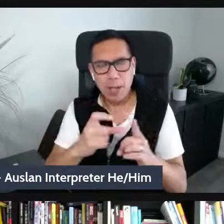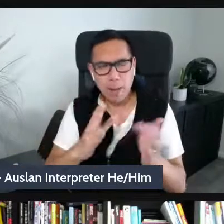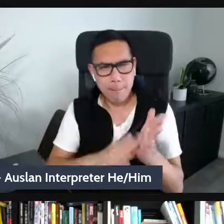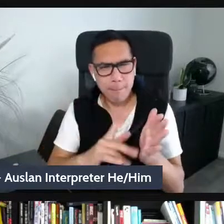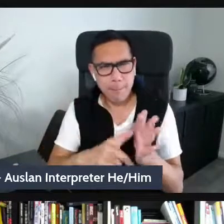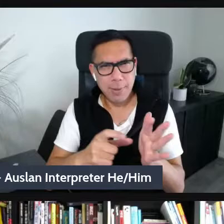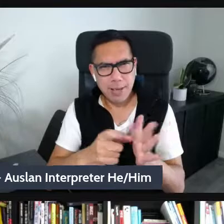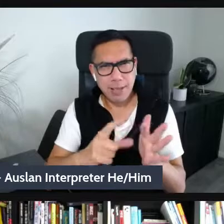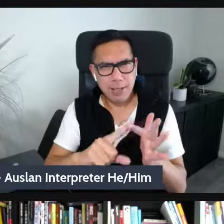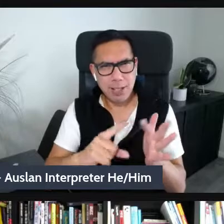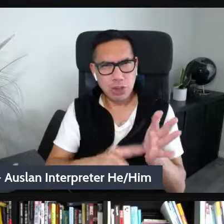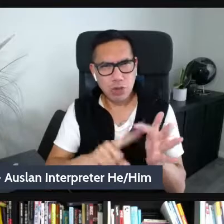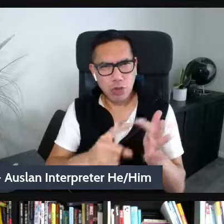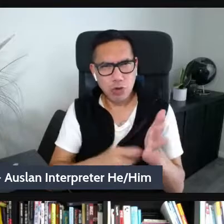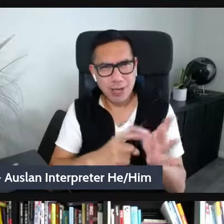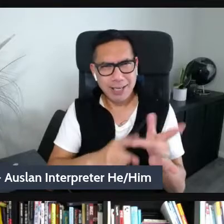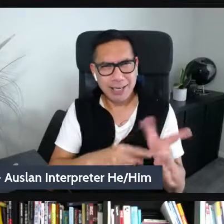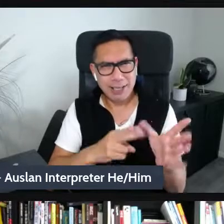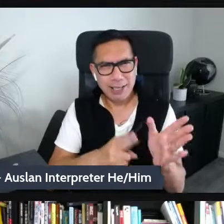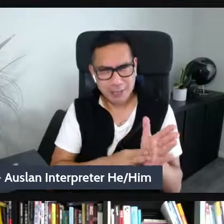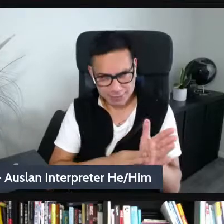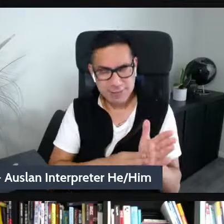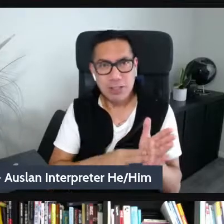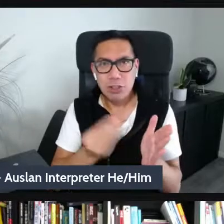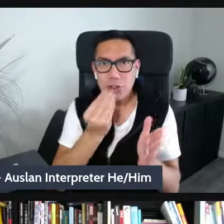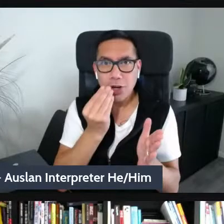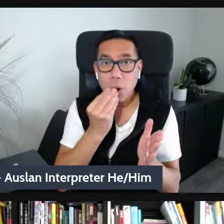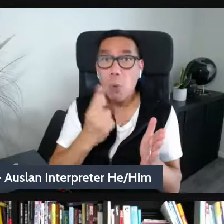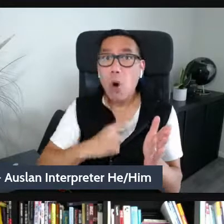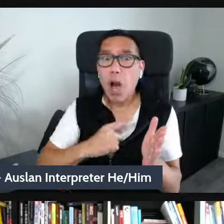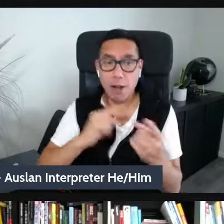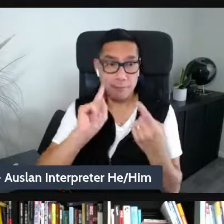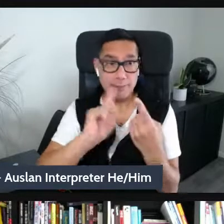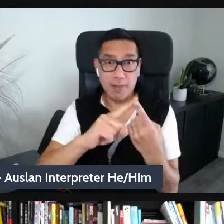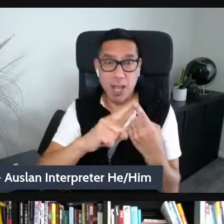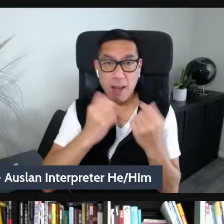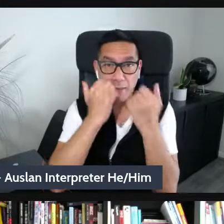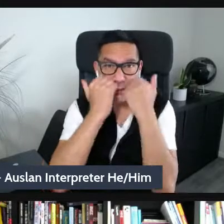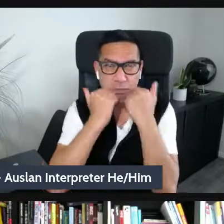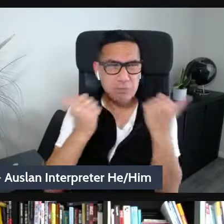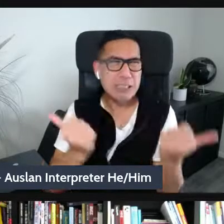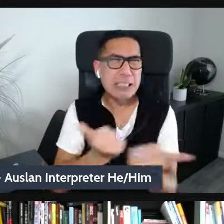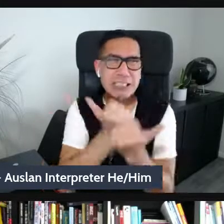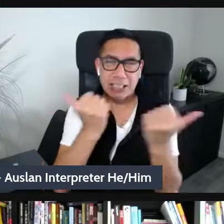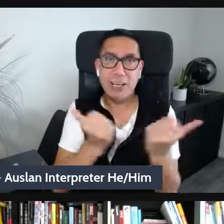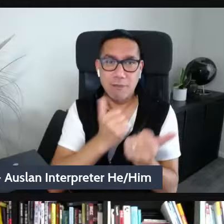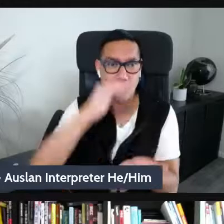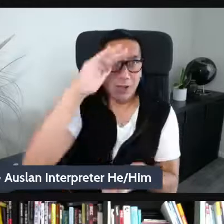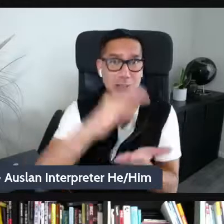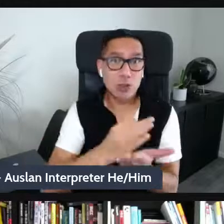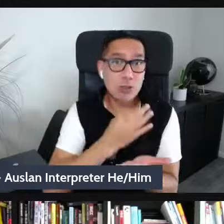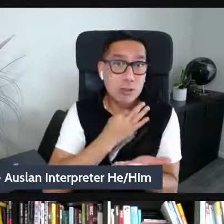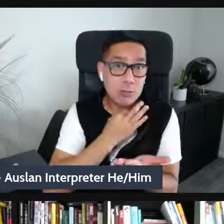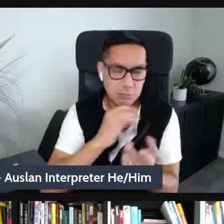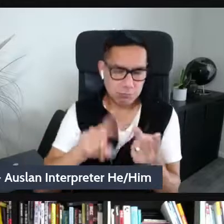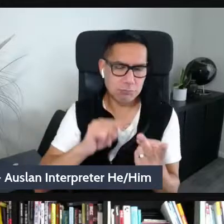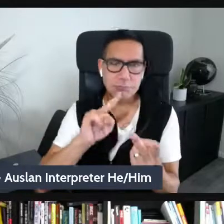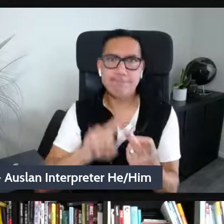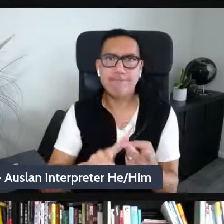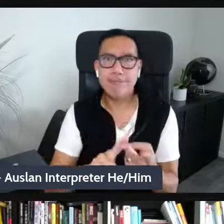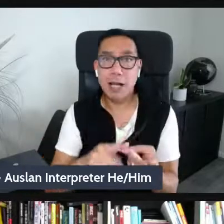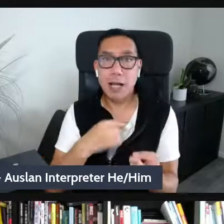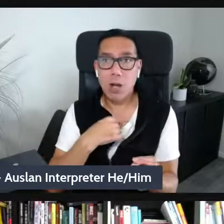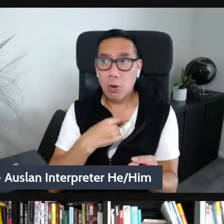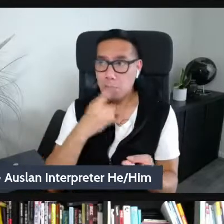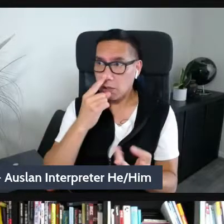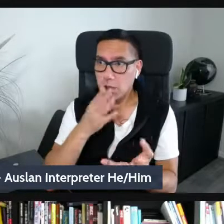the highest amount of evidence to make sure that we can lower those risk factors, but it's easy for us to access.